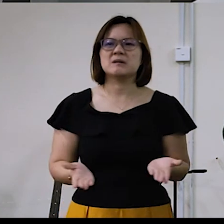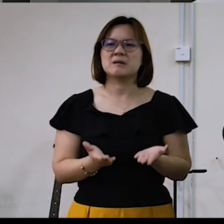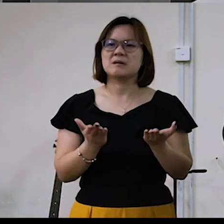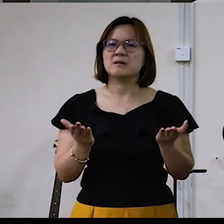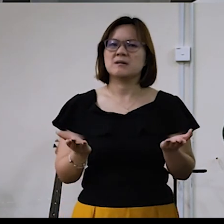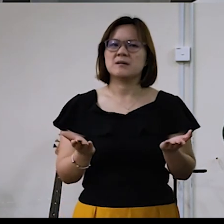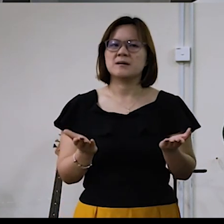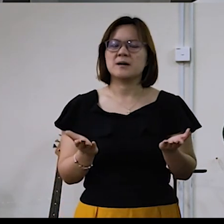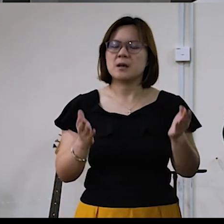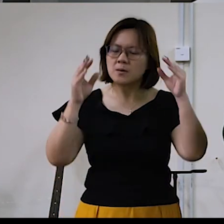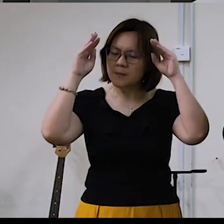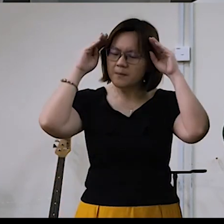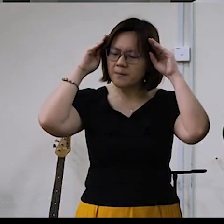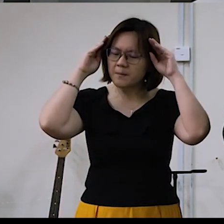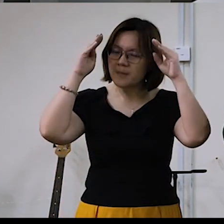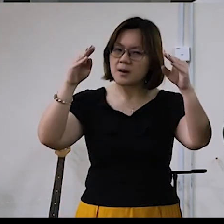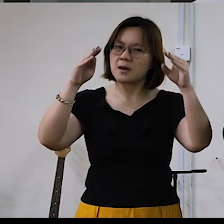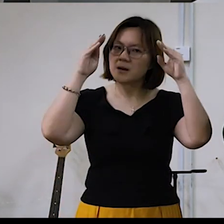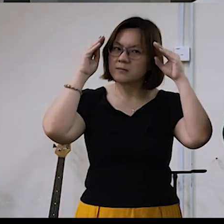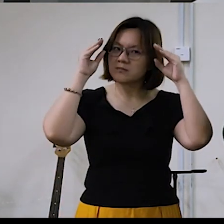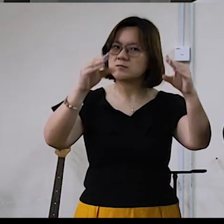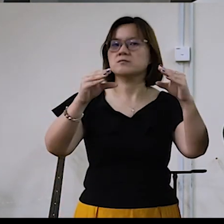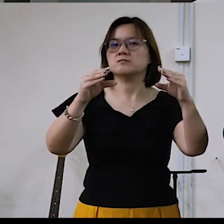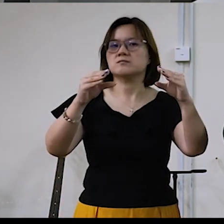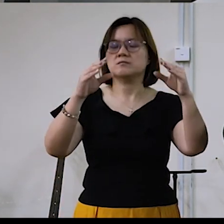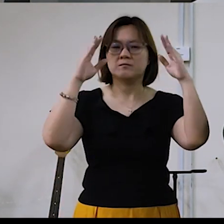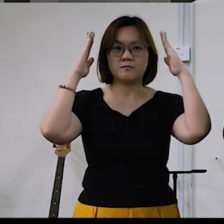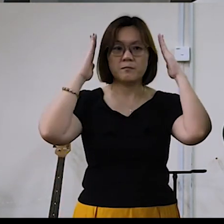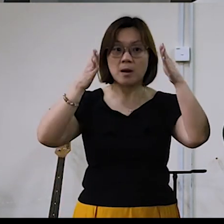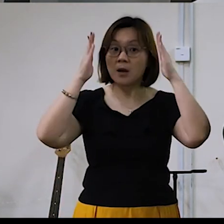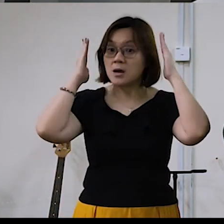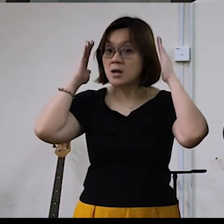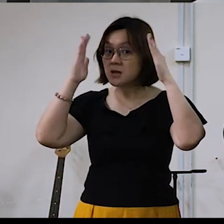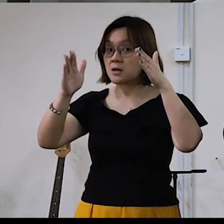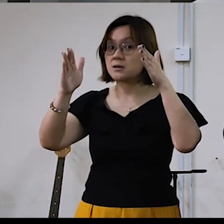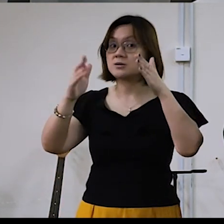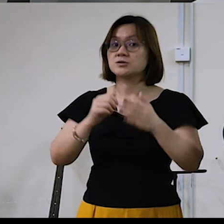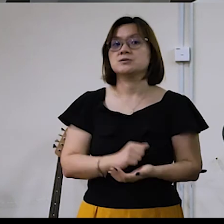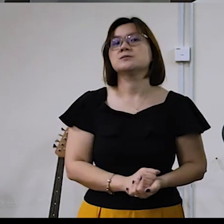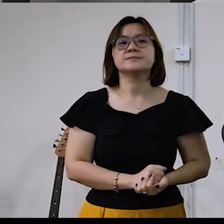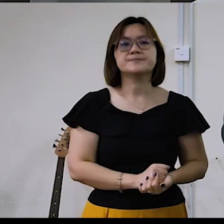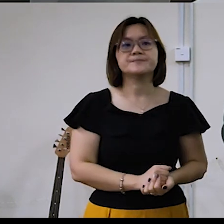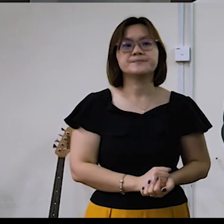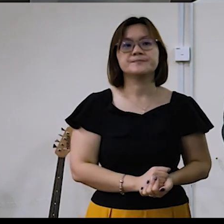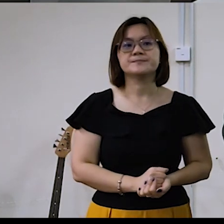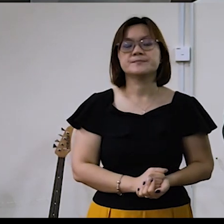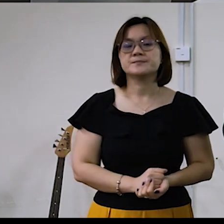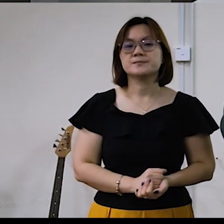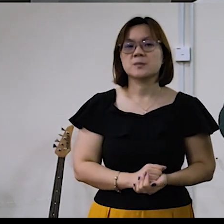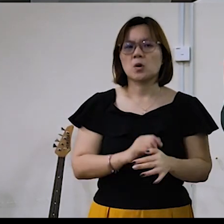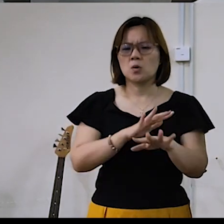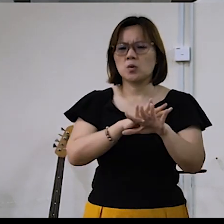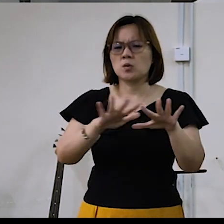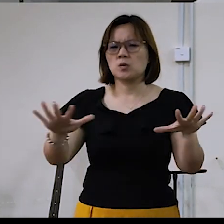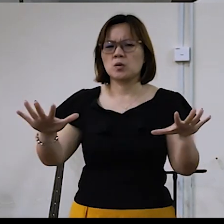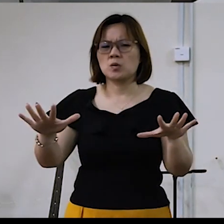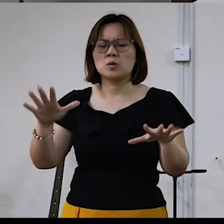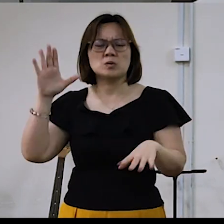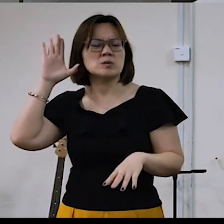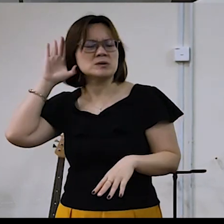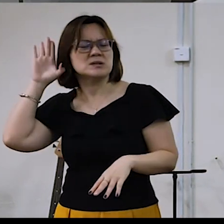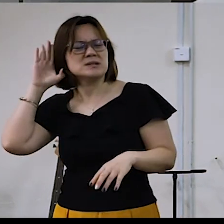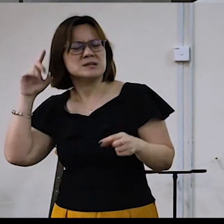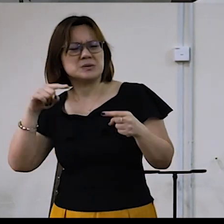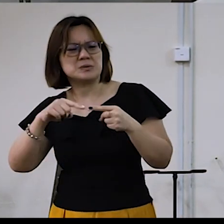truth. Hallelujah. I'm going to read the last part of this chapter. Please study the whole chapter.